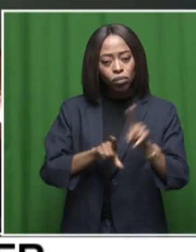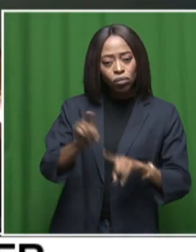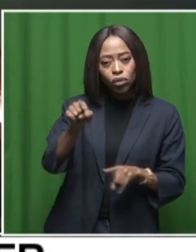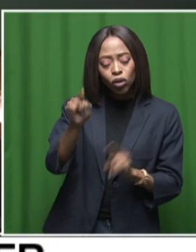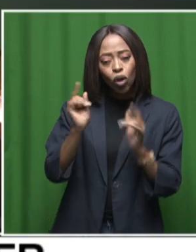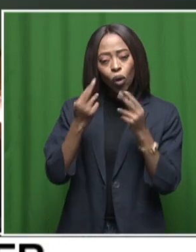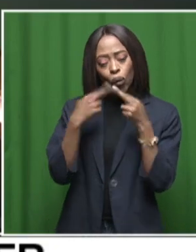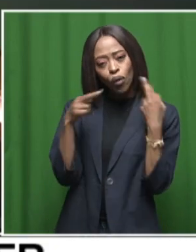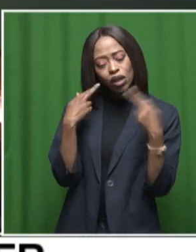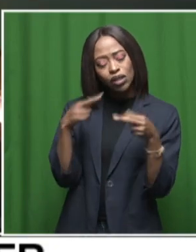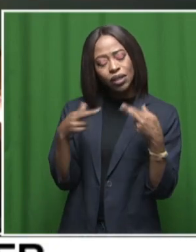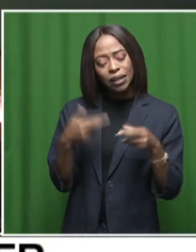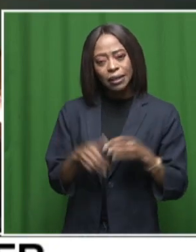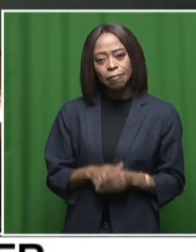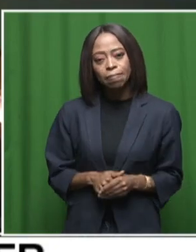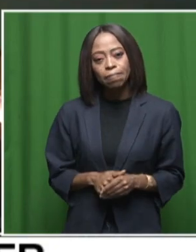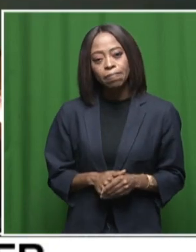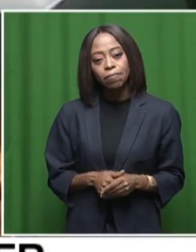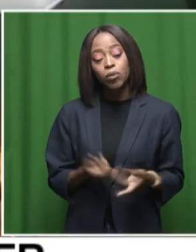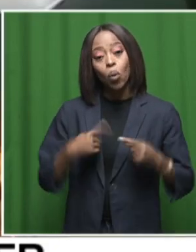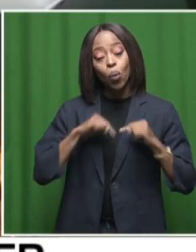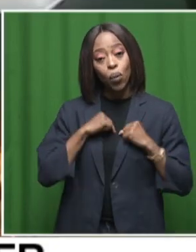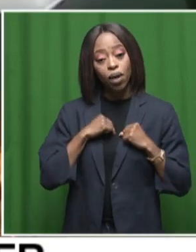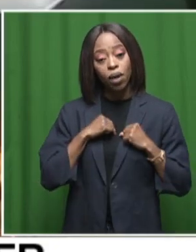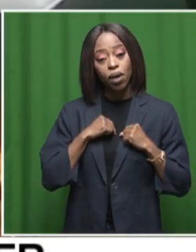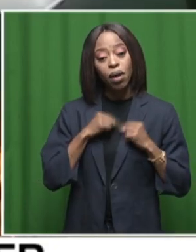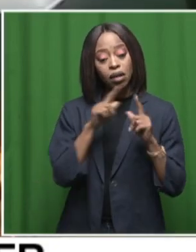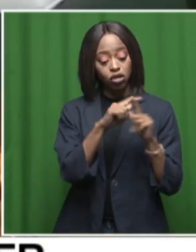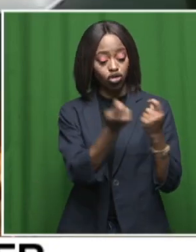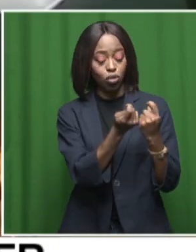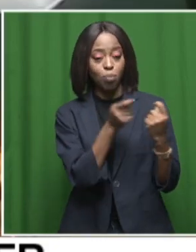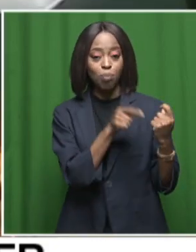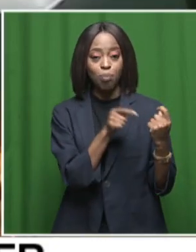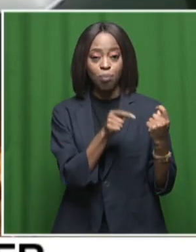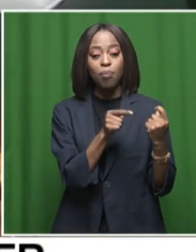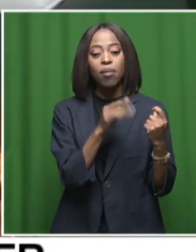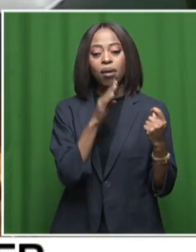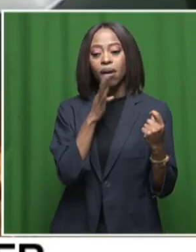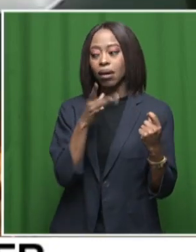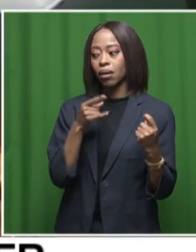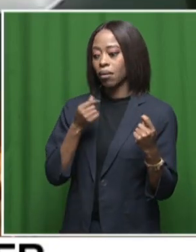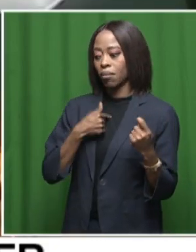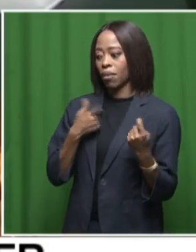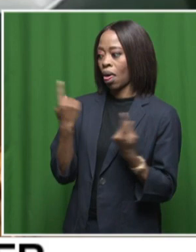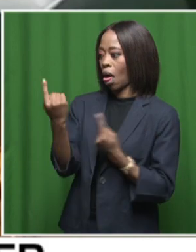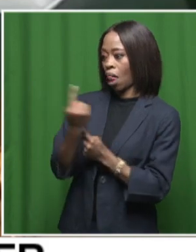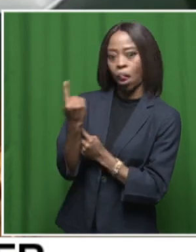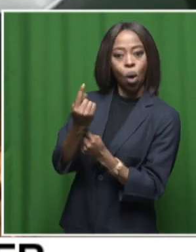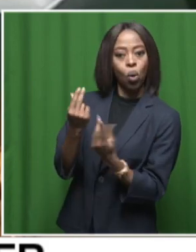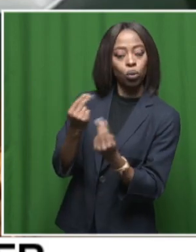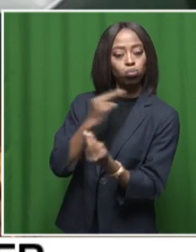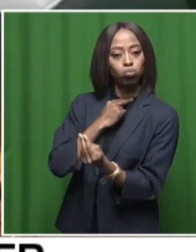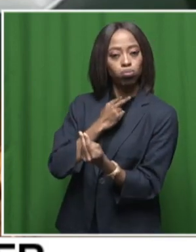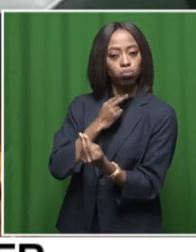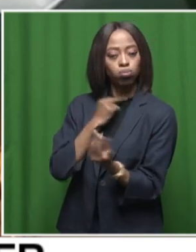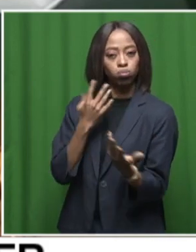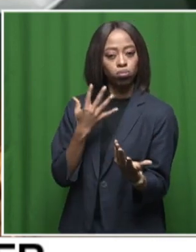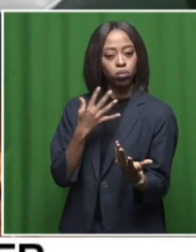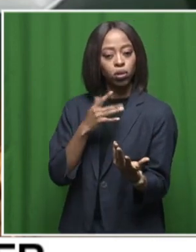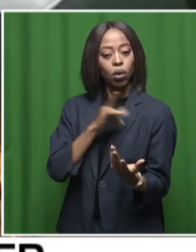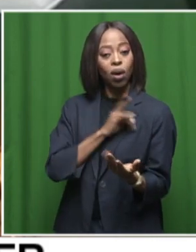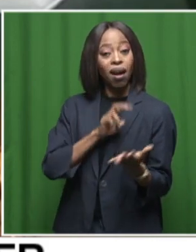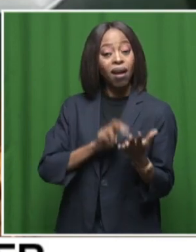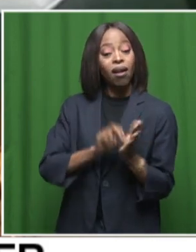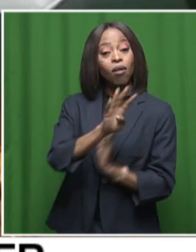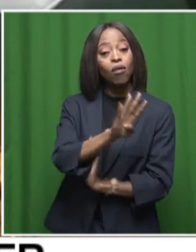Union. Well, the we is, the team. This would not stand without